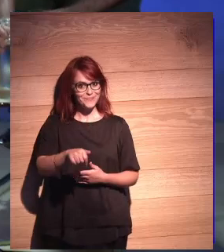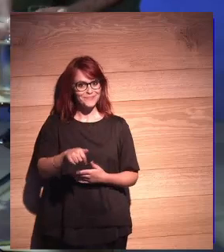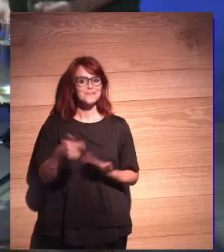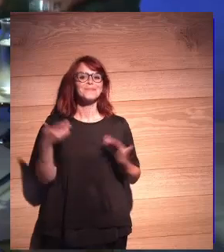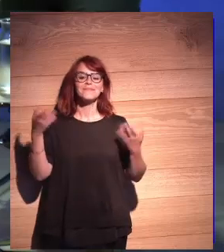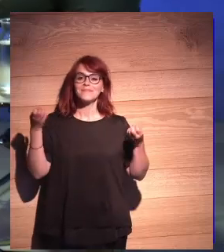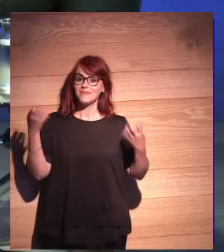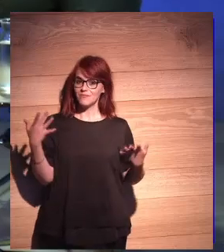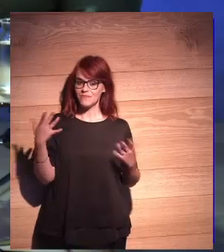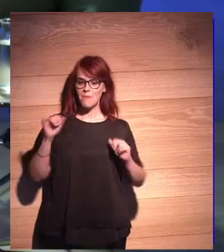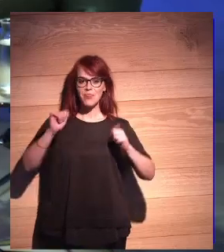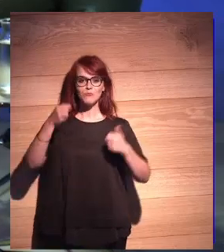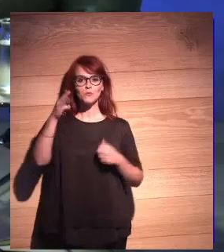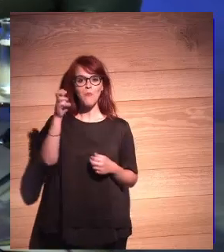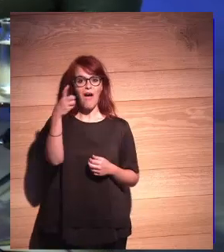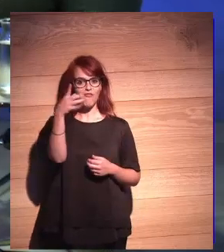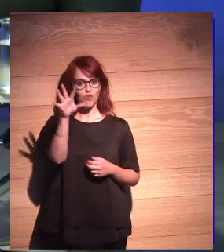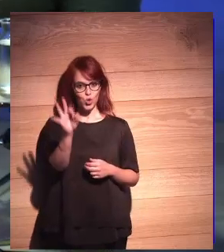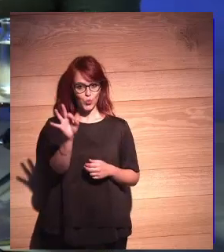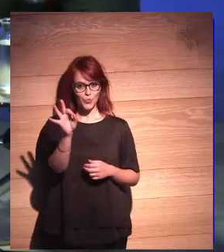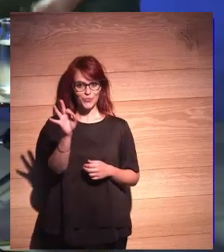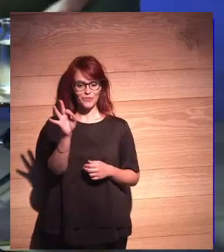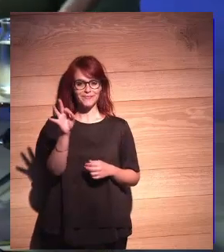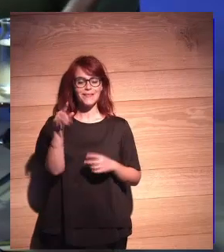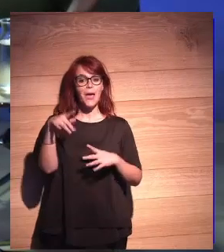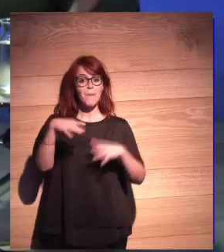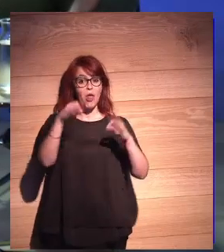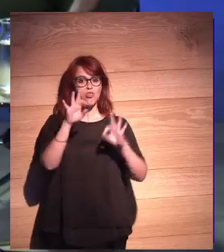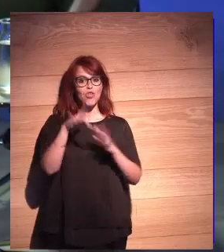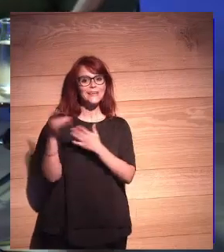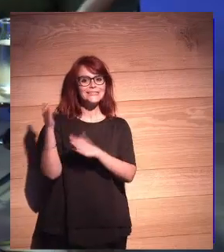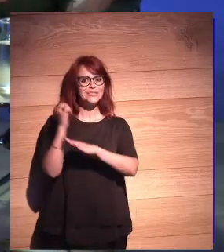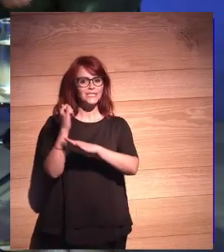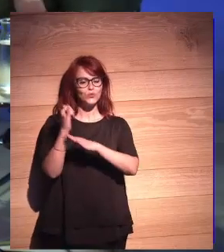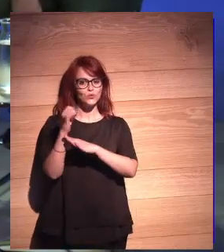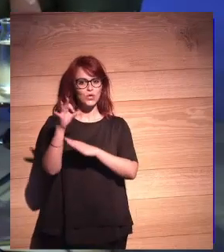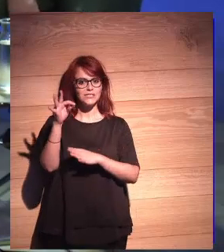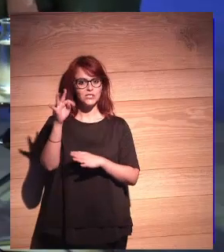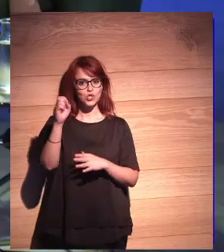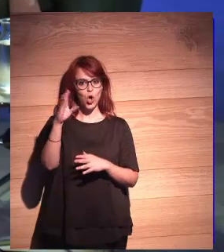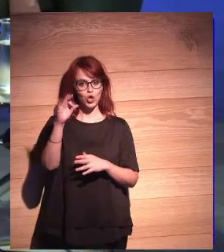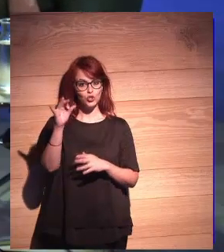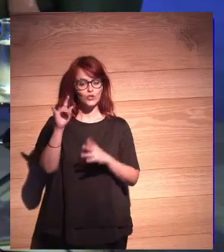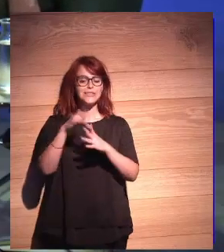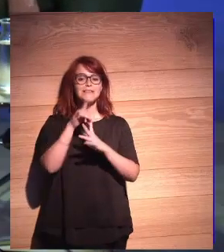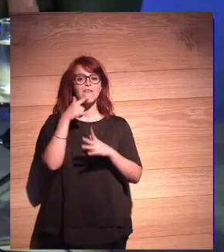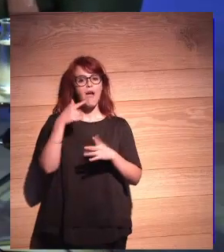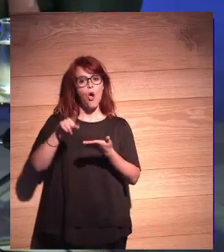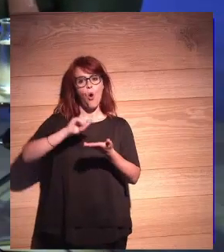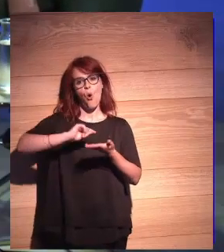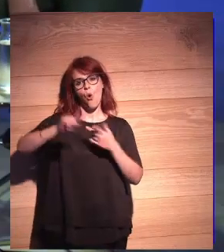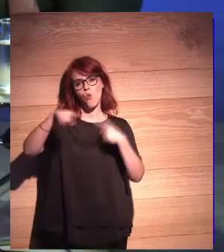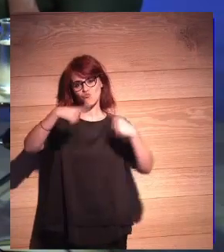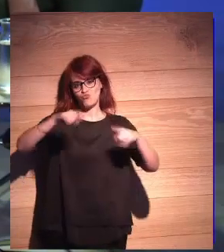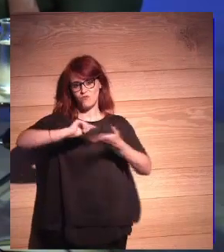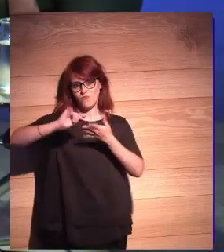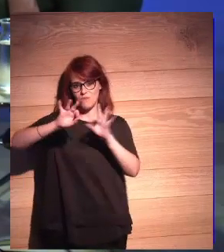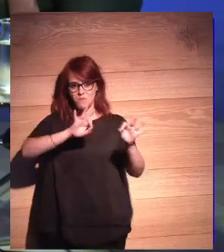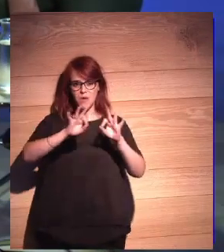you who don't know our guests, I'll start with Pablo. Pablo Palacio comes from the Instituto Stokos.